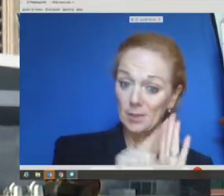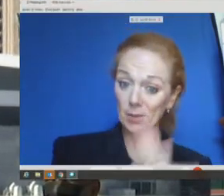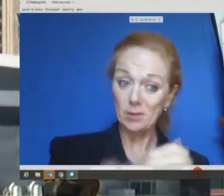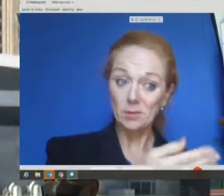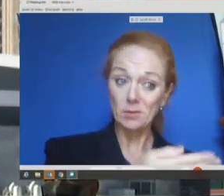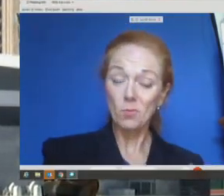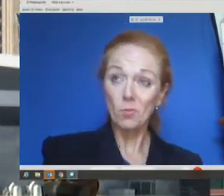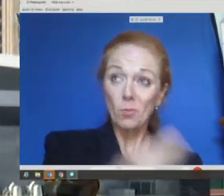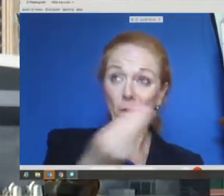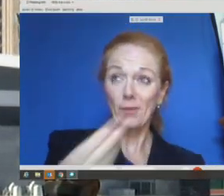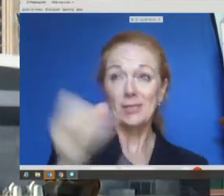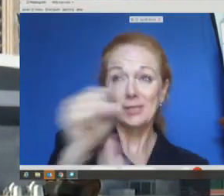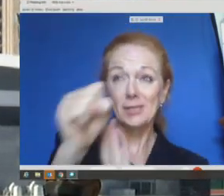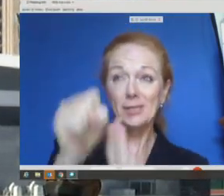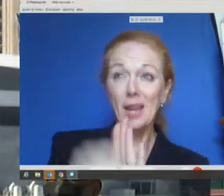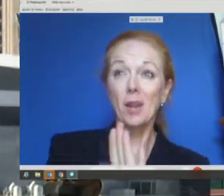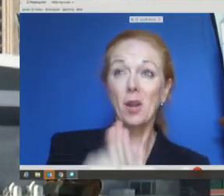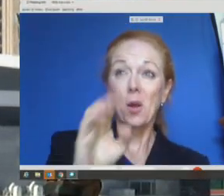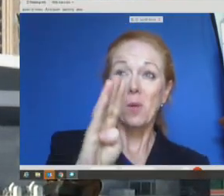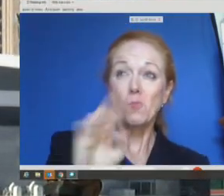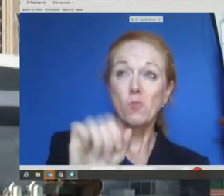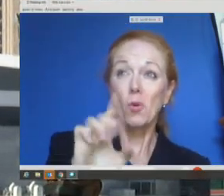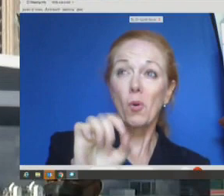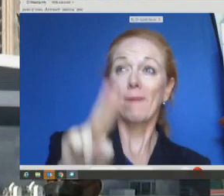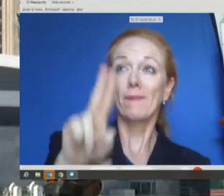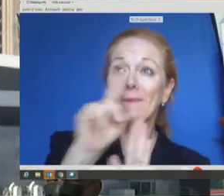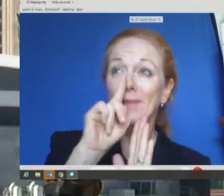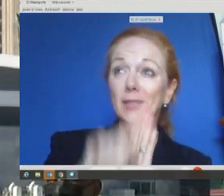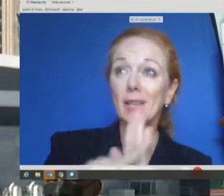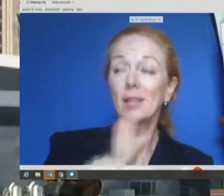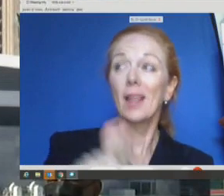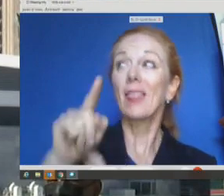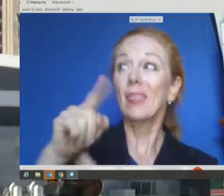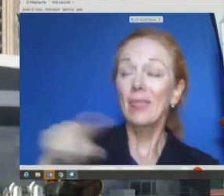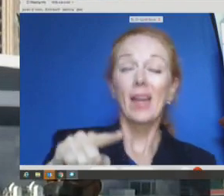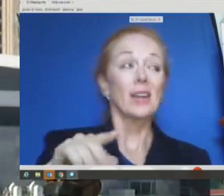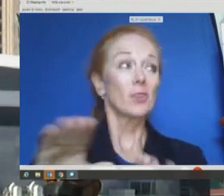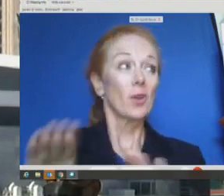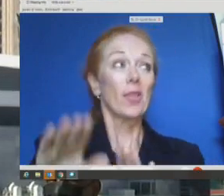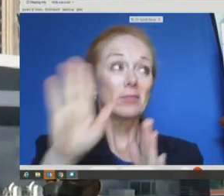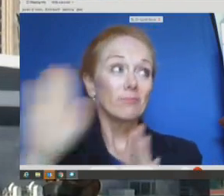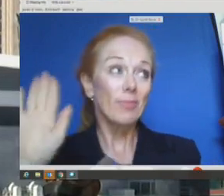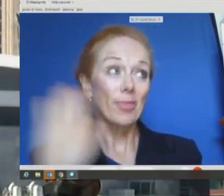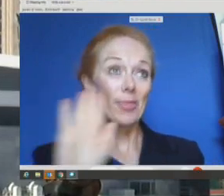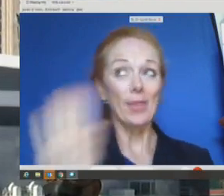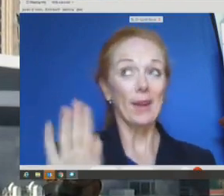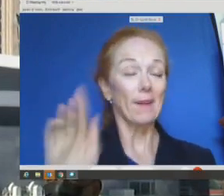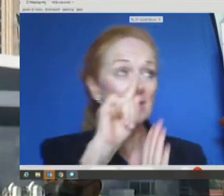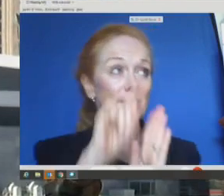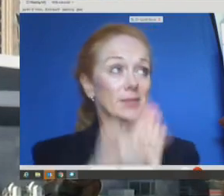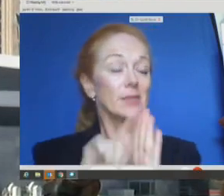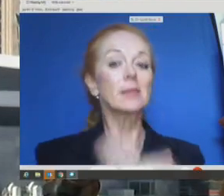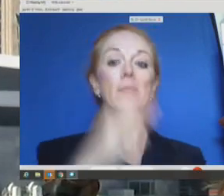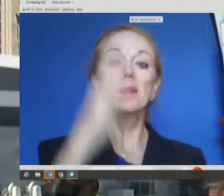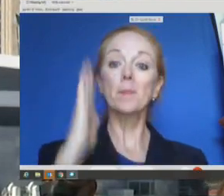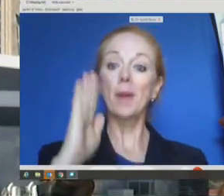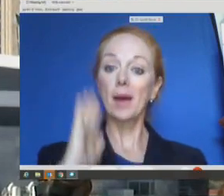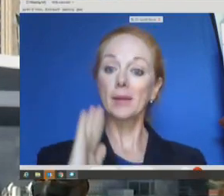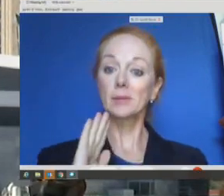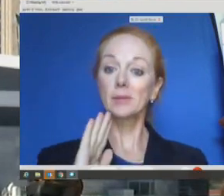Bureau of Investigations to conduct their investigation. Generally, in the past, when